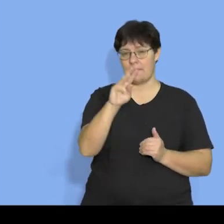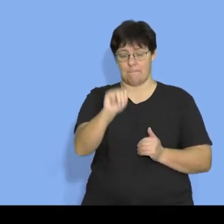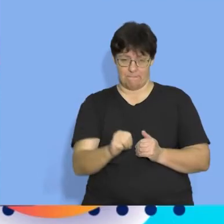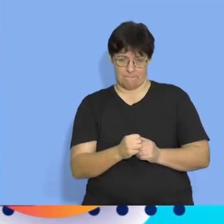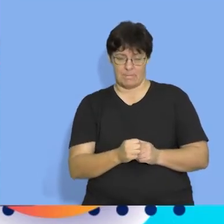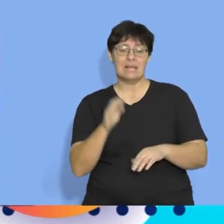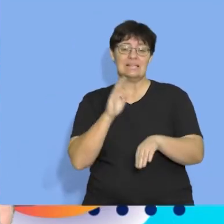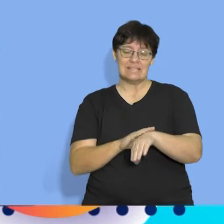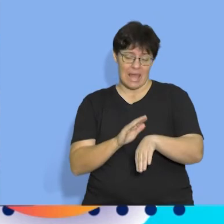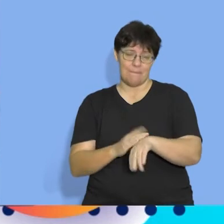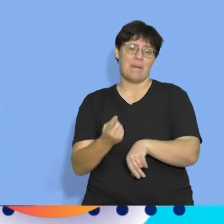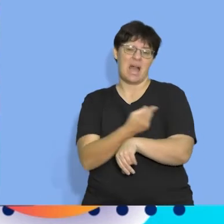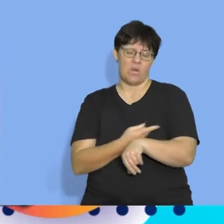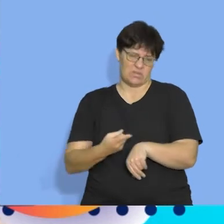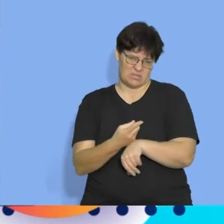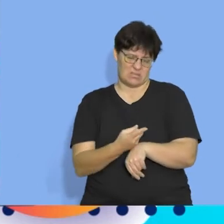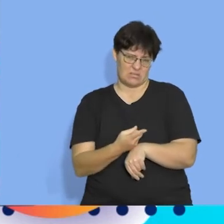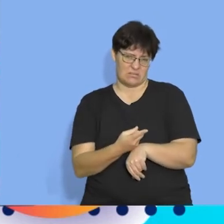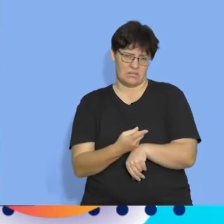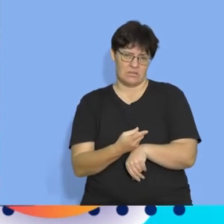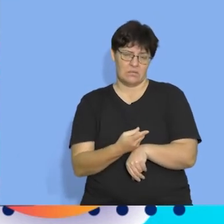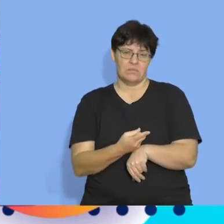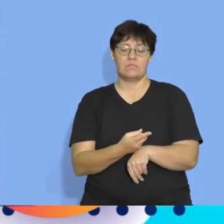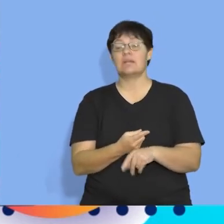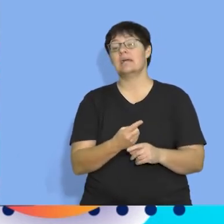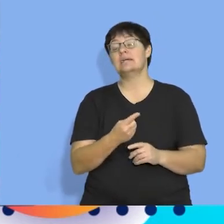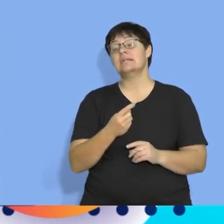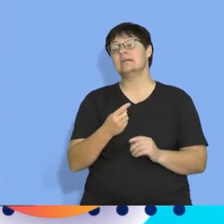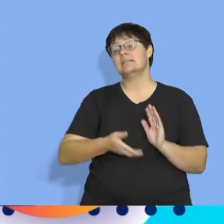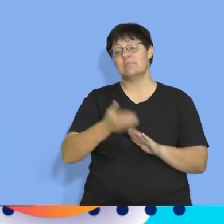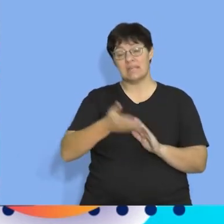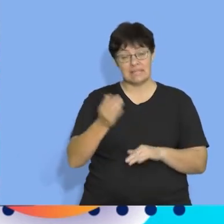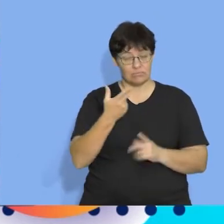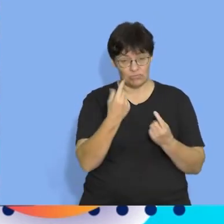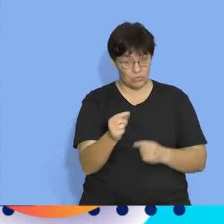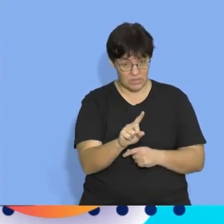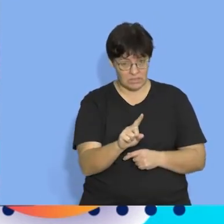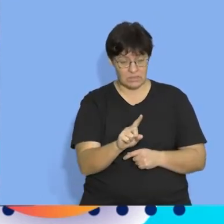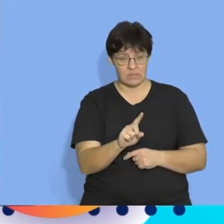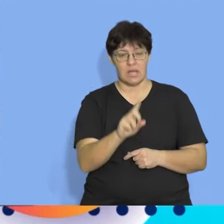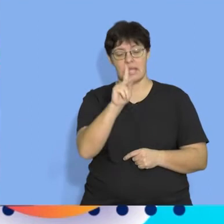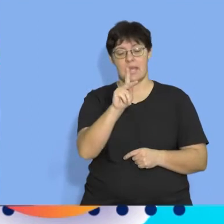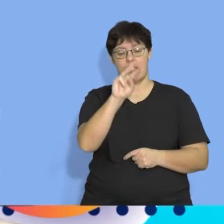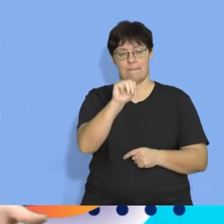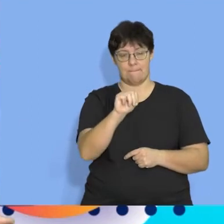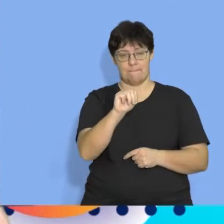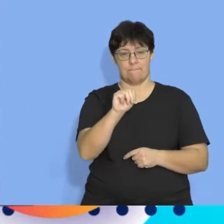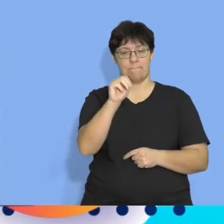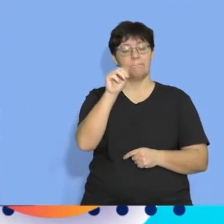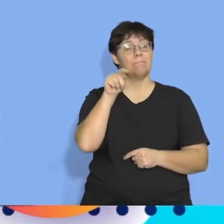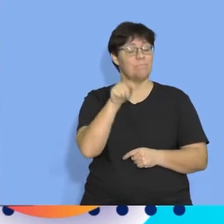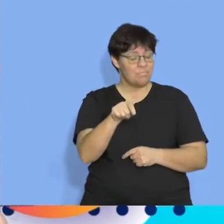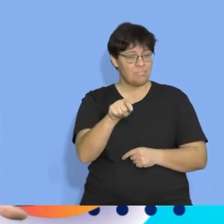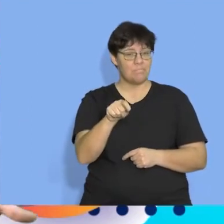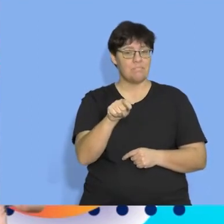me the time in hours, I'm going to calculate the speed in kilometers per hour. They